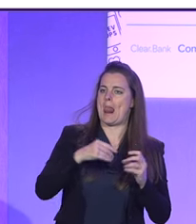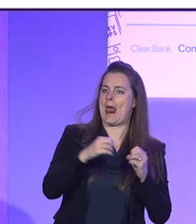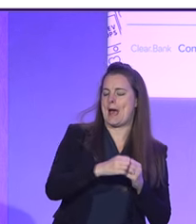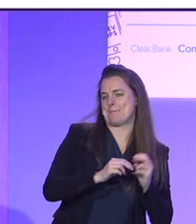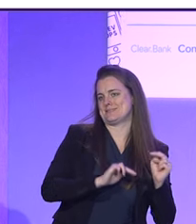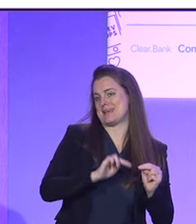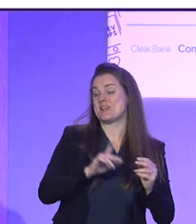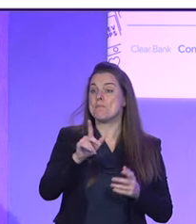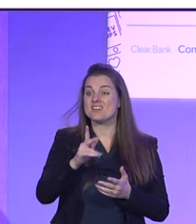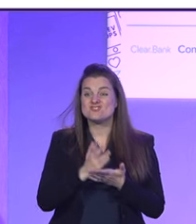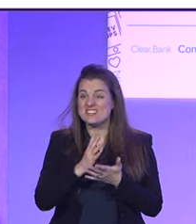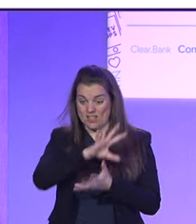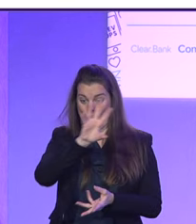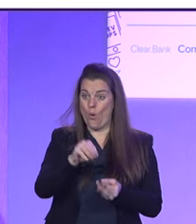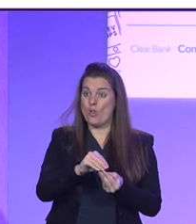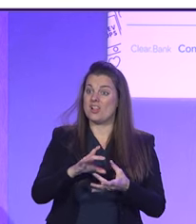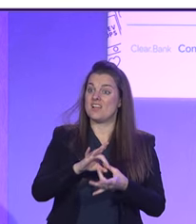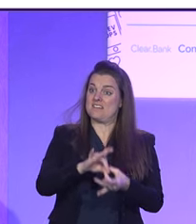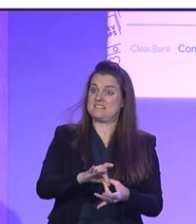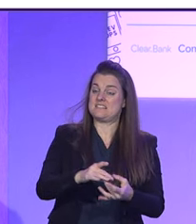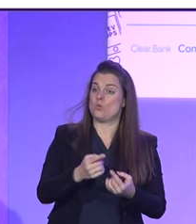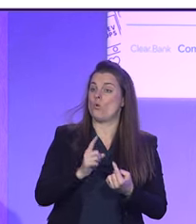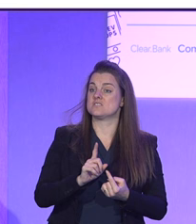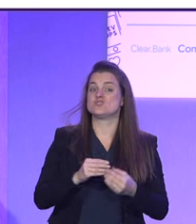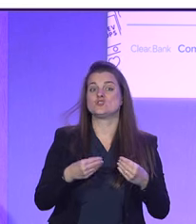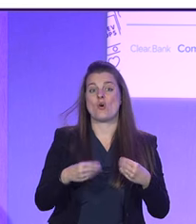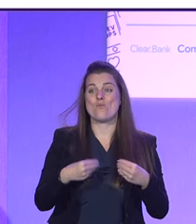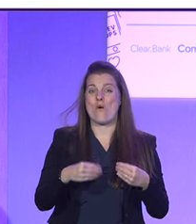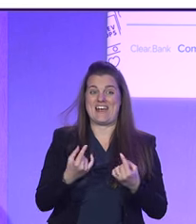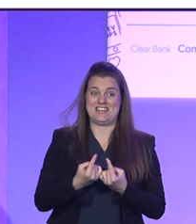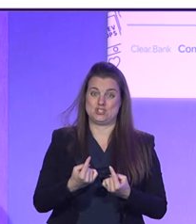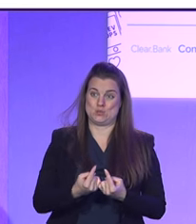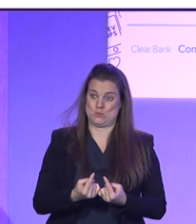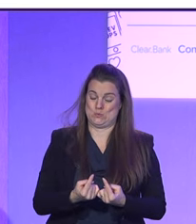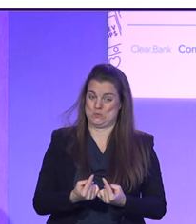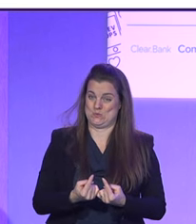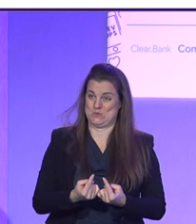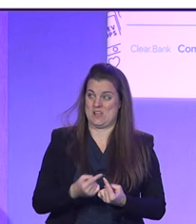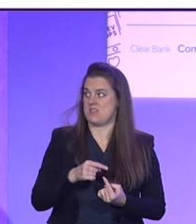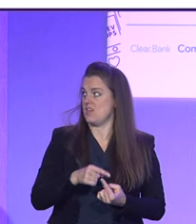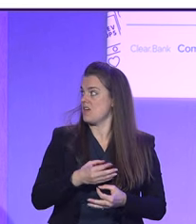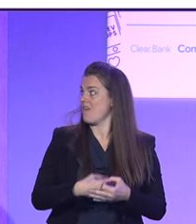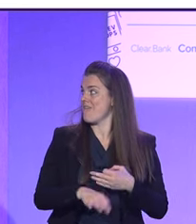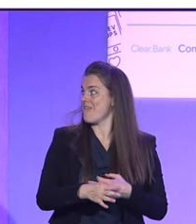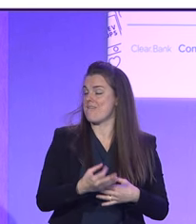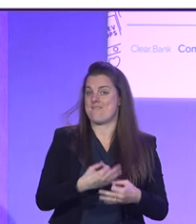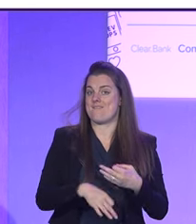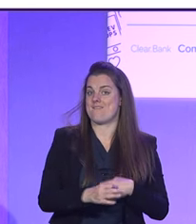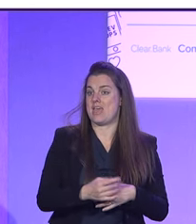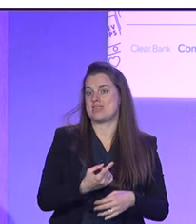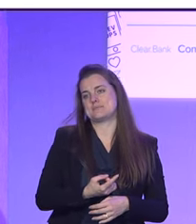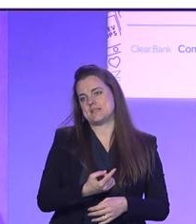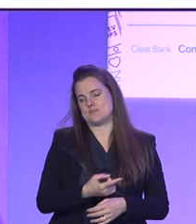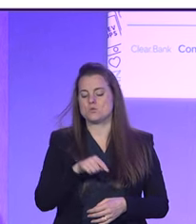was actually a software issue. Problem that they fudged themselves. So this is an example